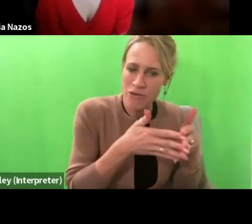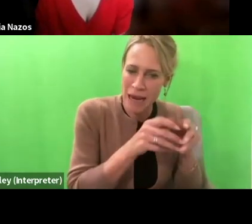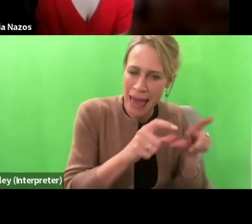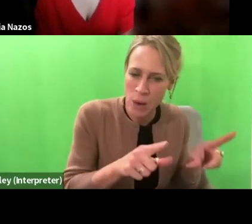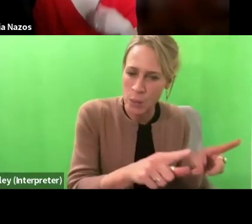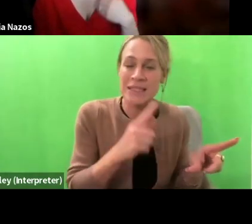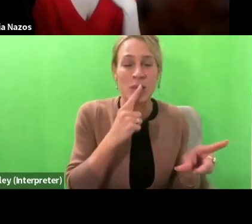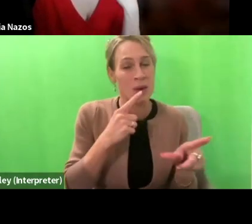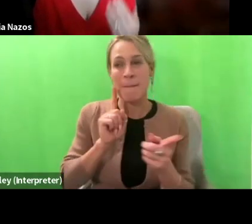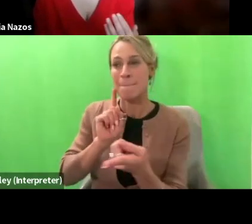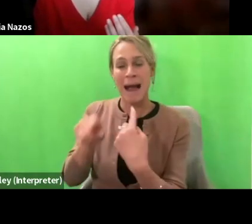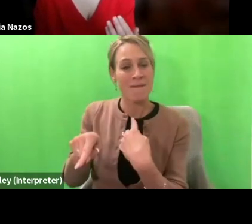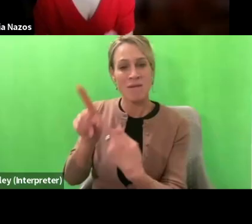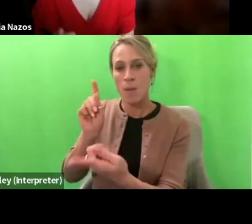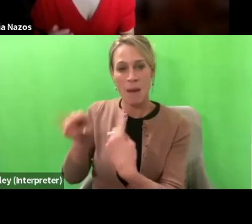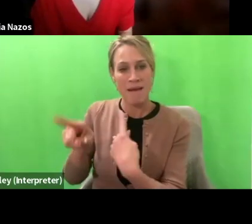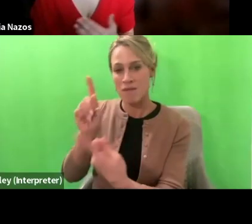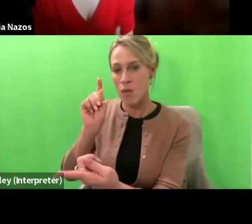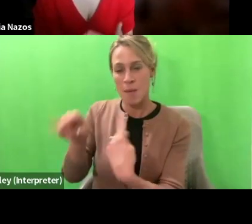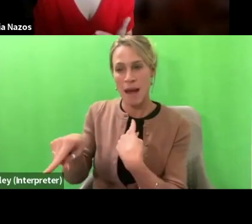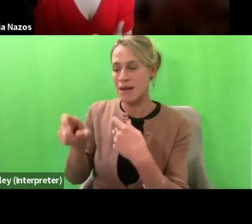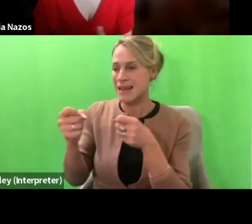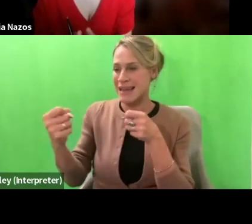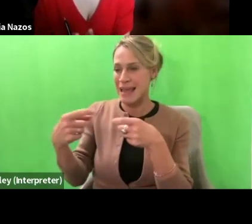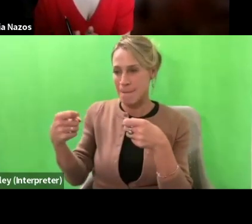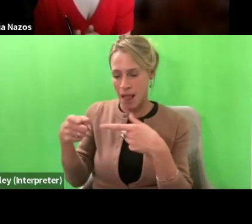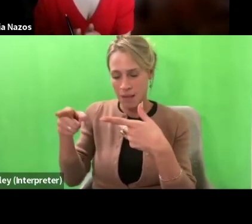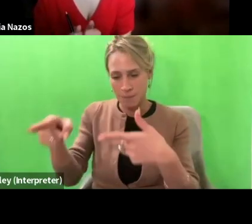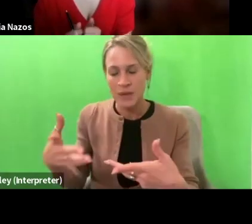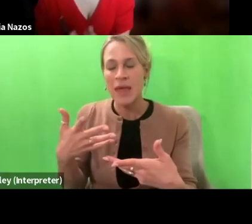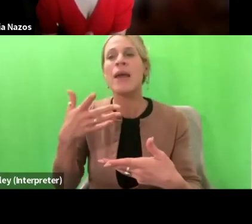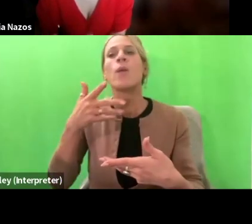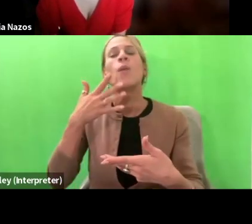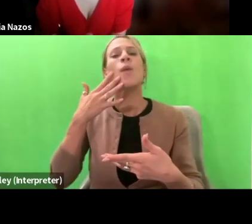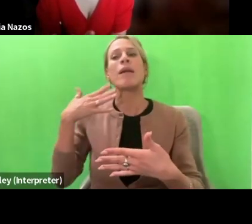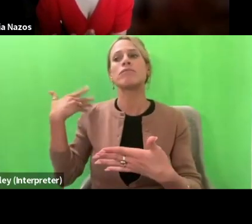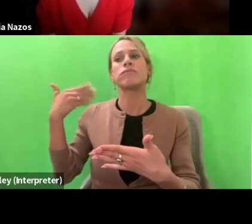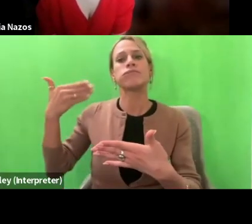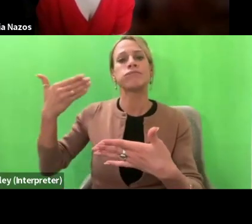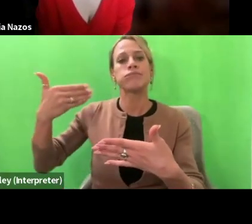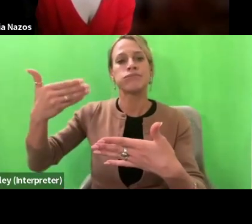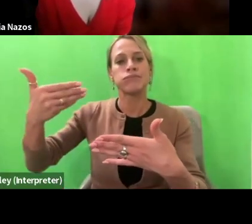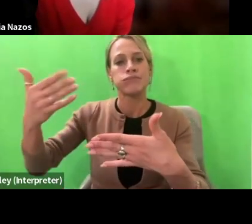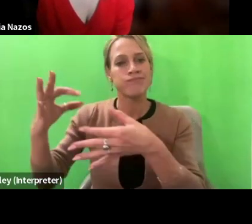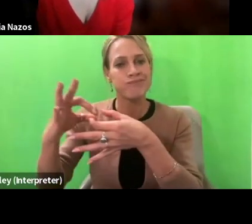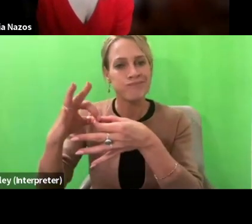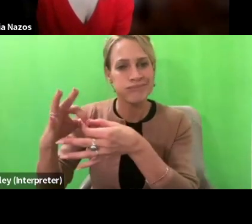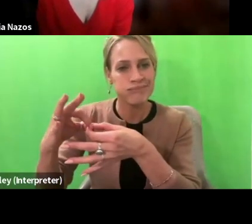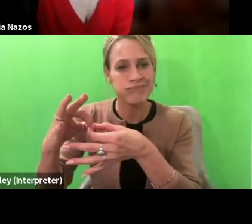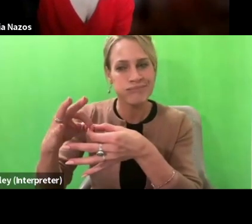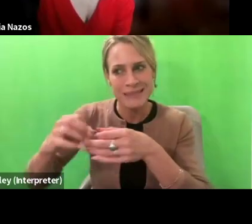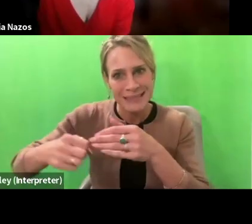what I will say is, afterwards, as we got more used to one another, the notes became shorter and